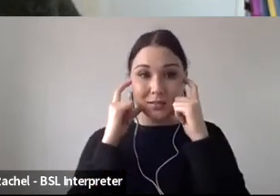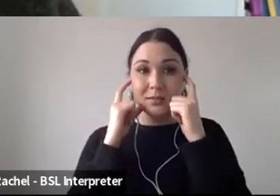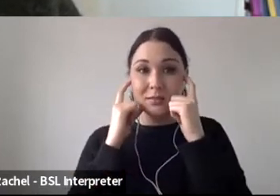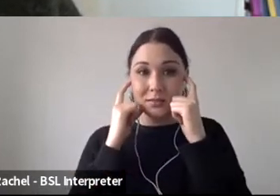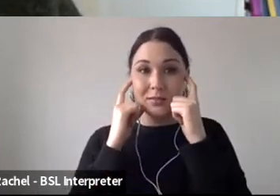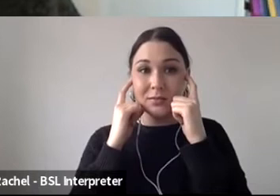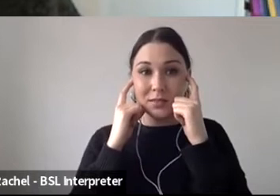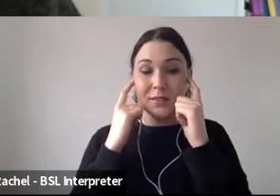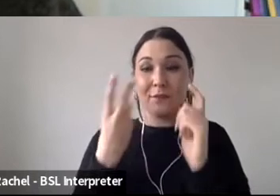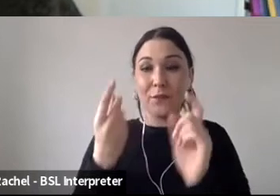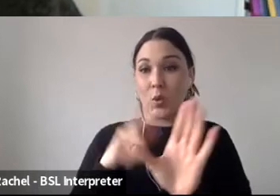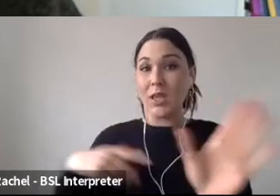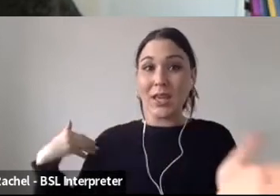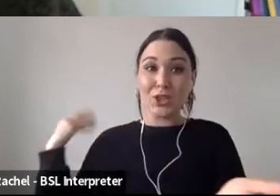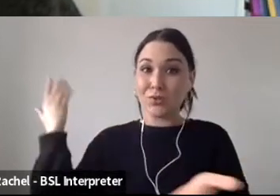the last few years,